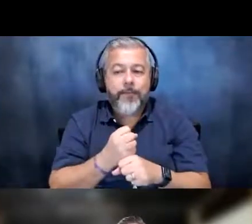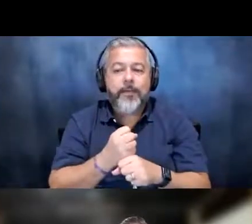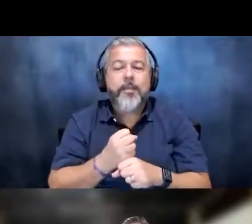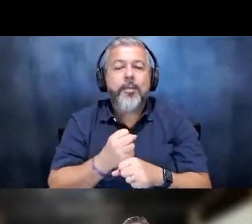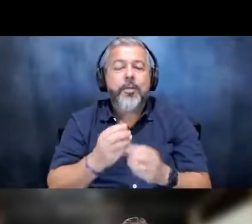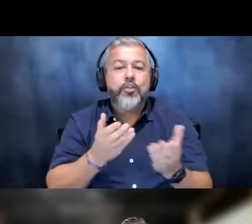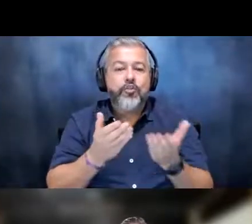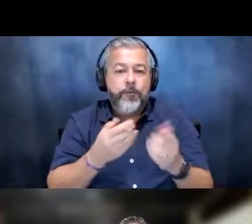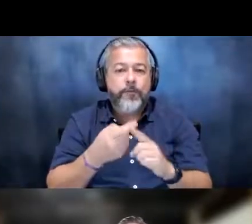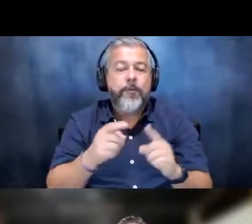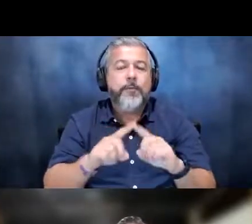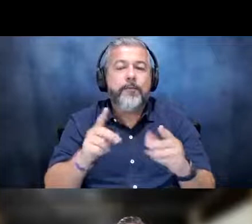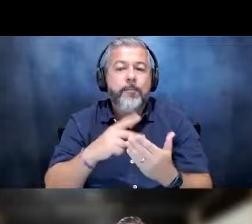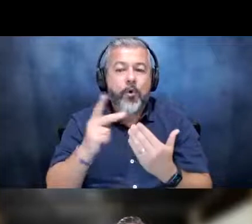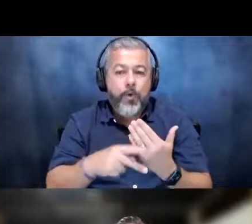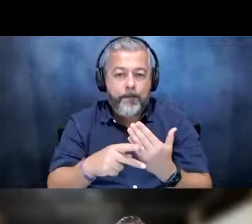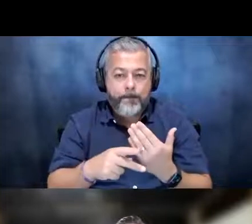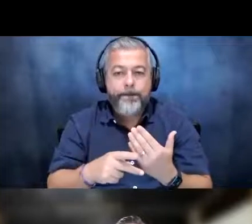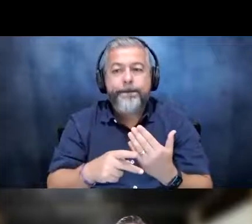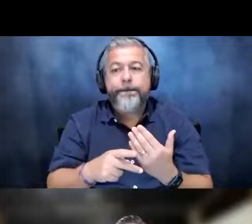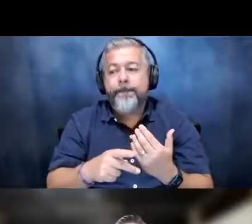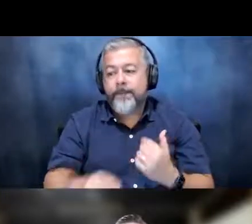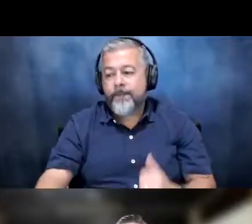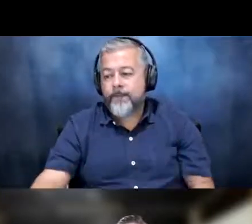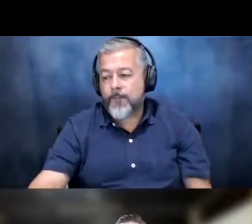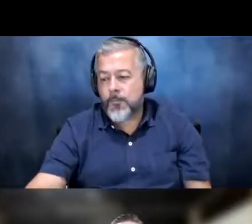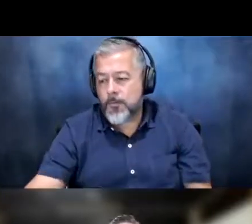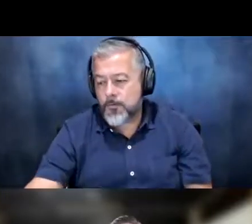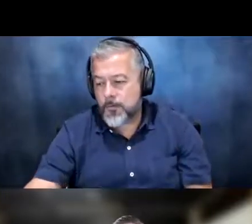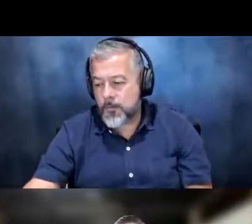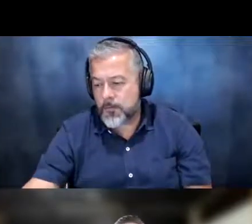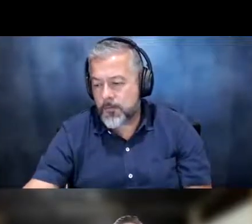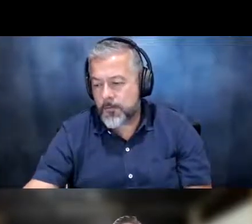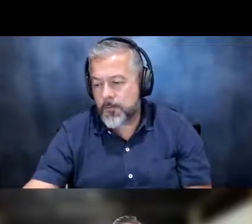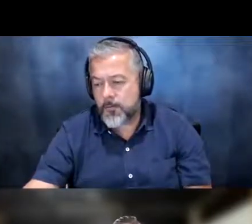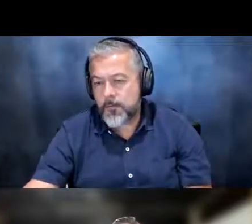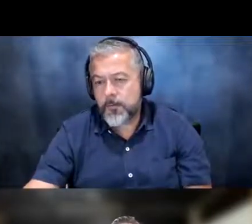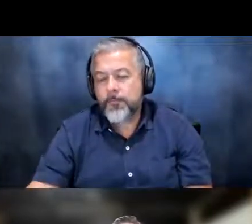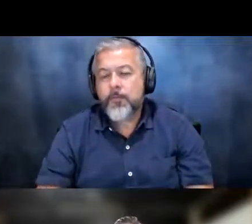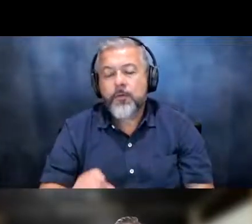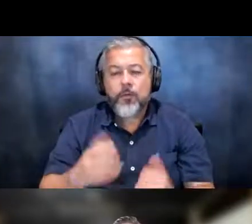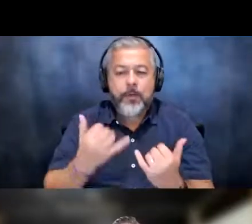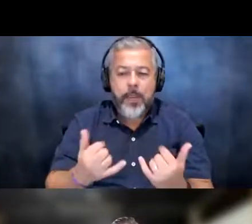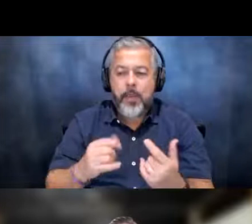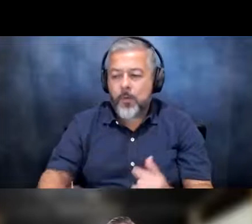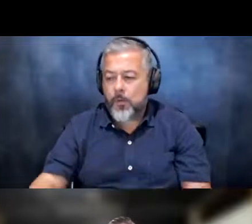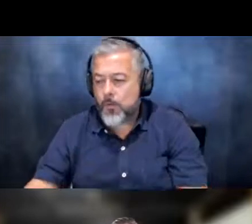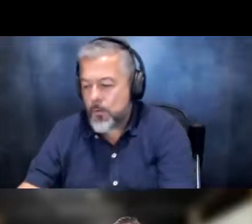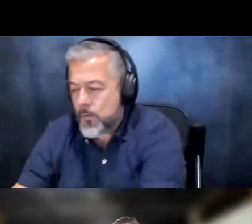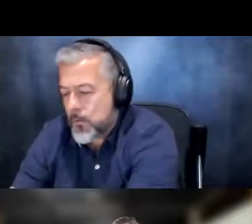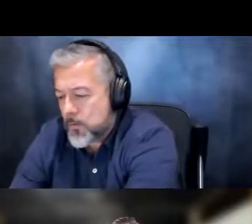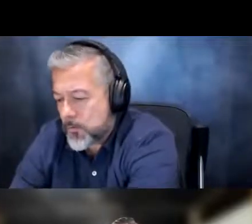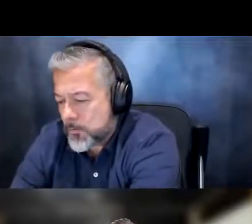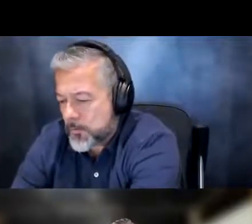a different program. And so while we can't necessarily, of course, with a lot of these questions, because we're getting it,